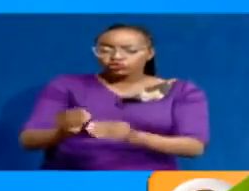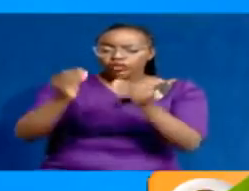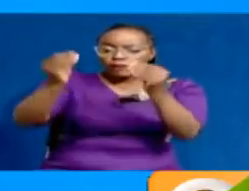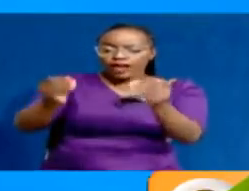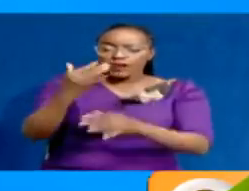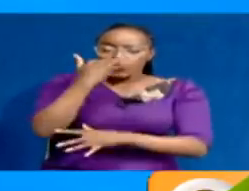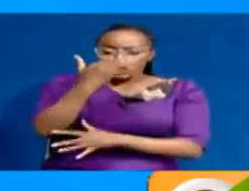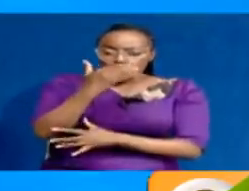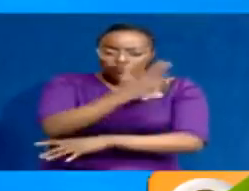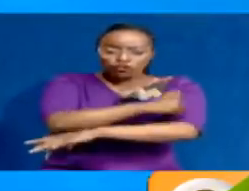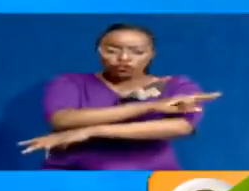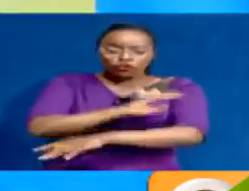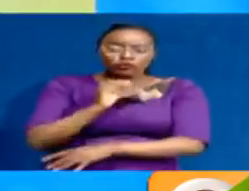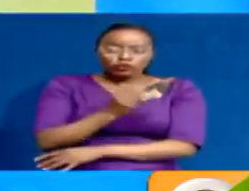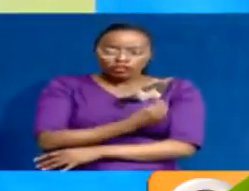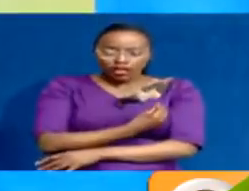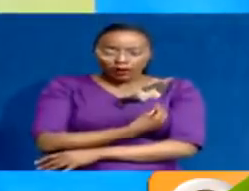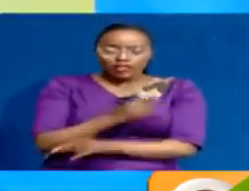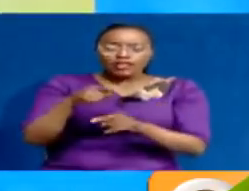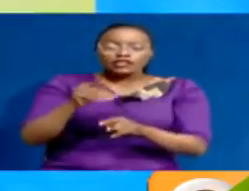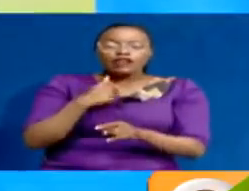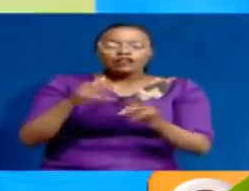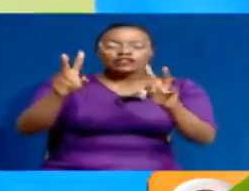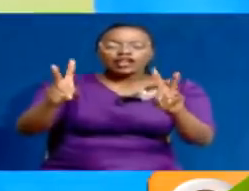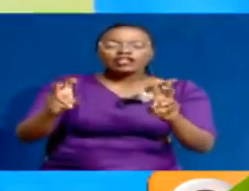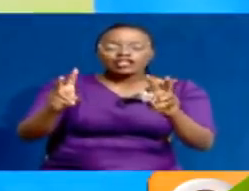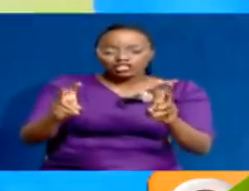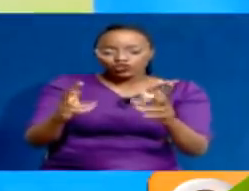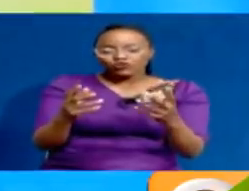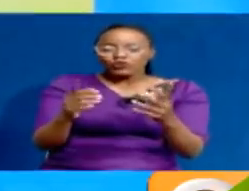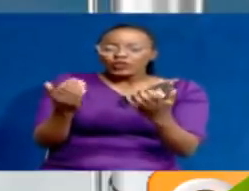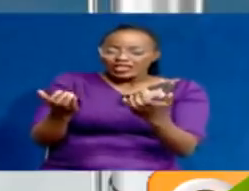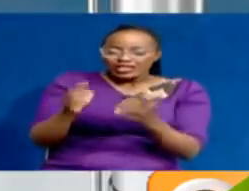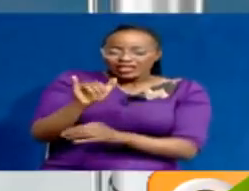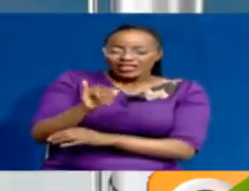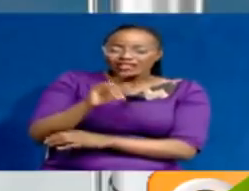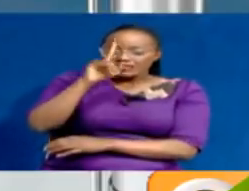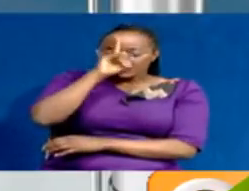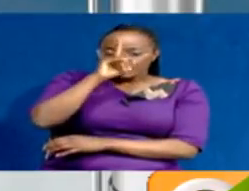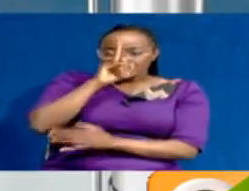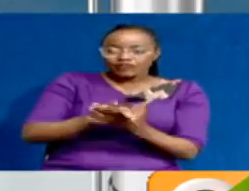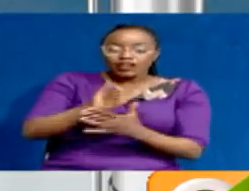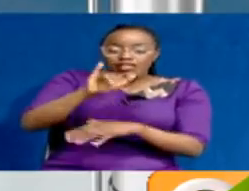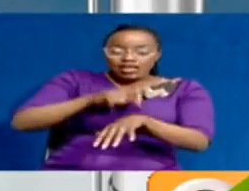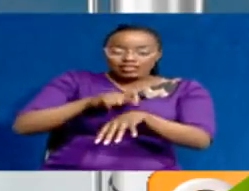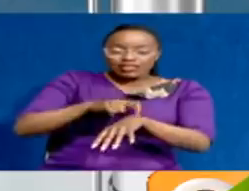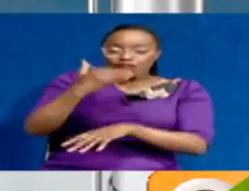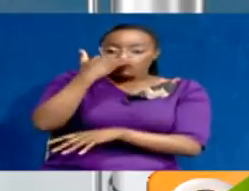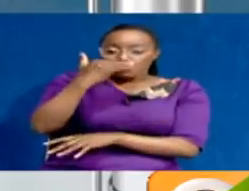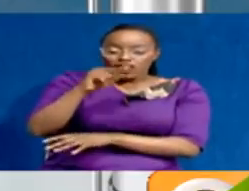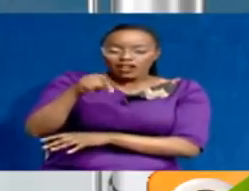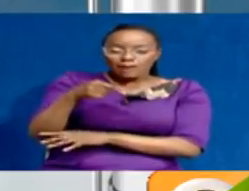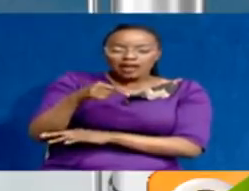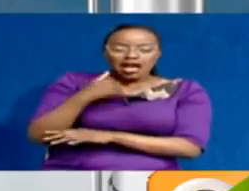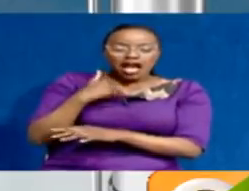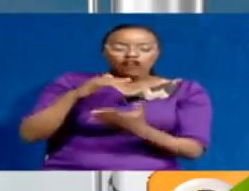supply oxygen to our hospitals. They are a matter of life and death. By that time, the country's oxygen